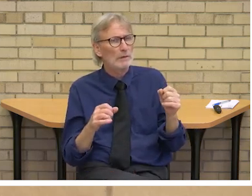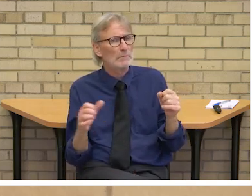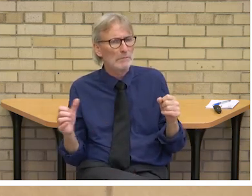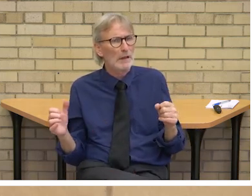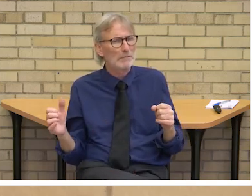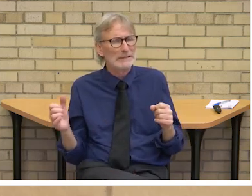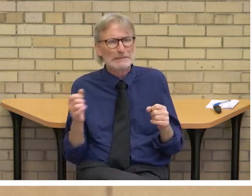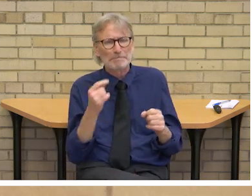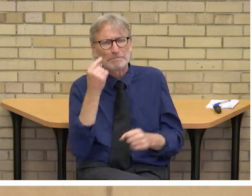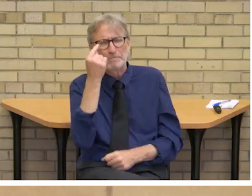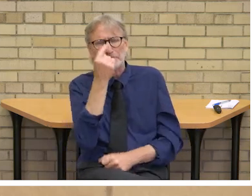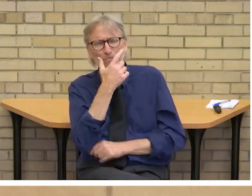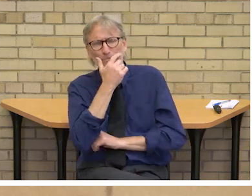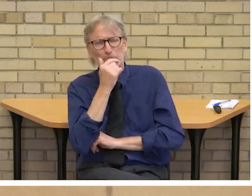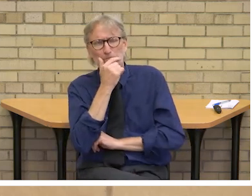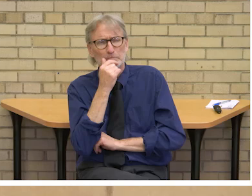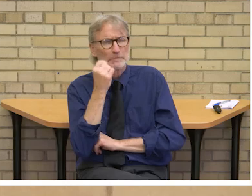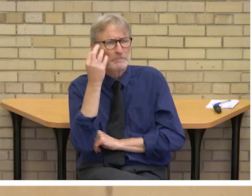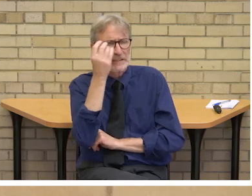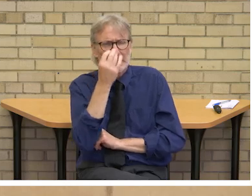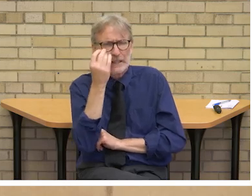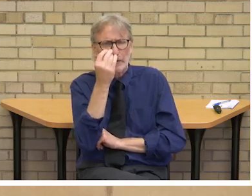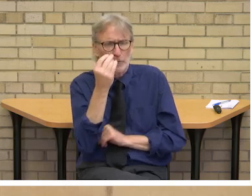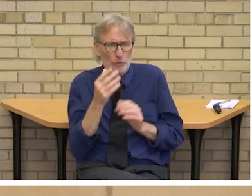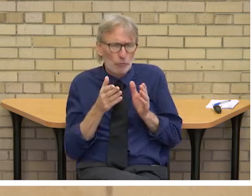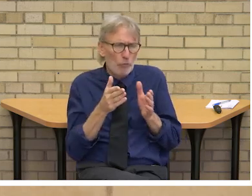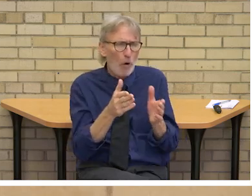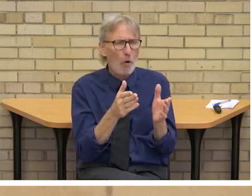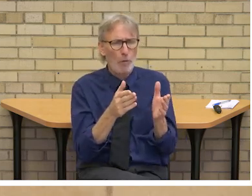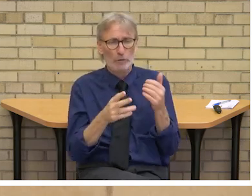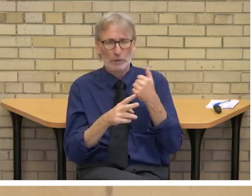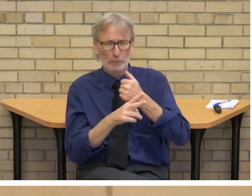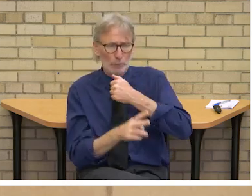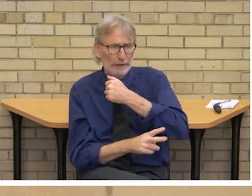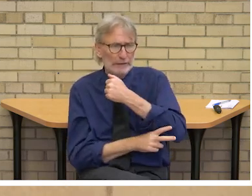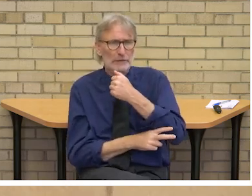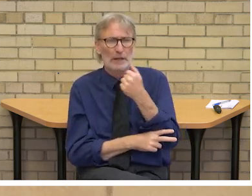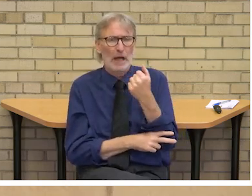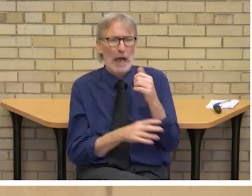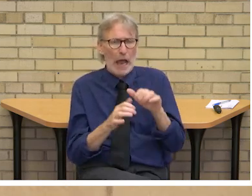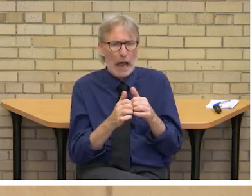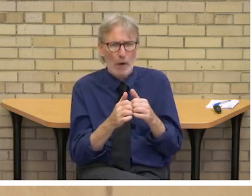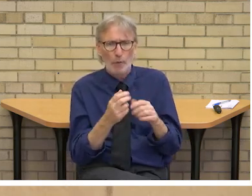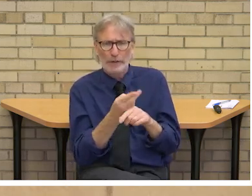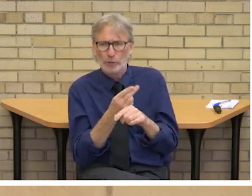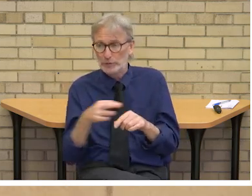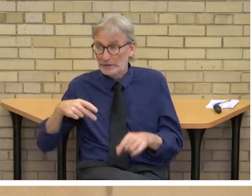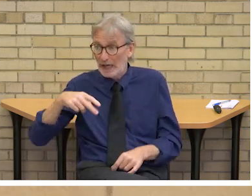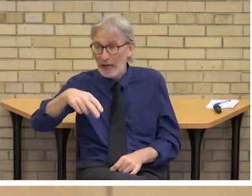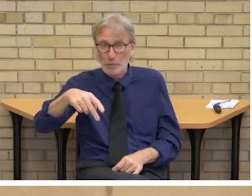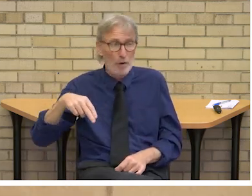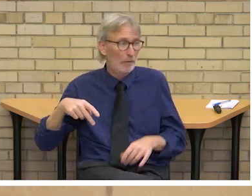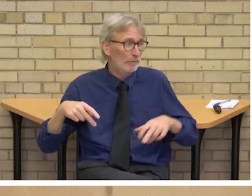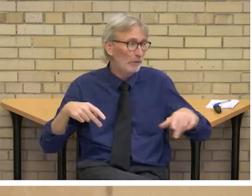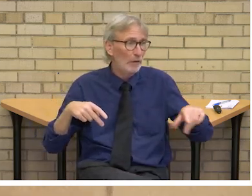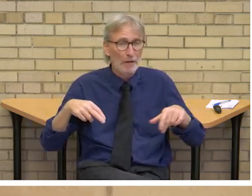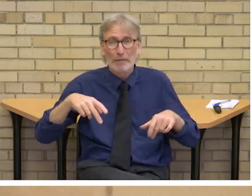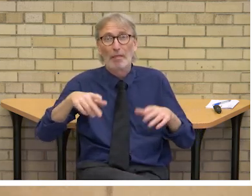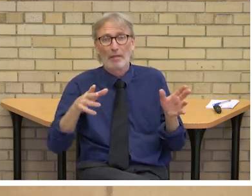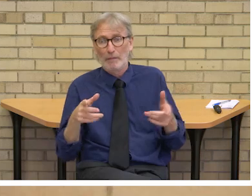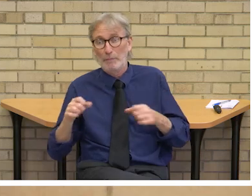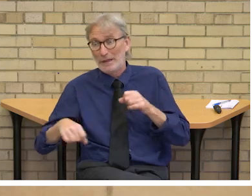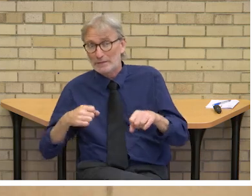revisit the bridge, the roads, how space is used in the years ahead.